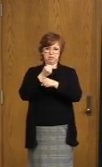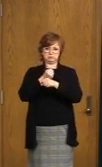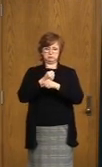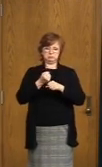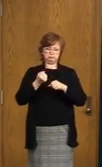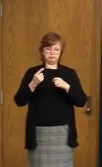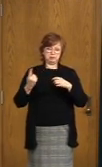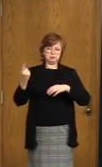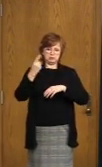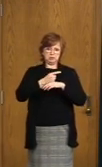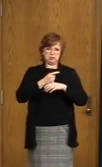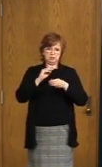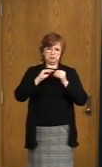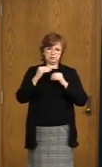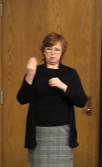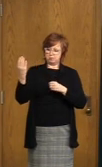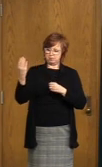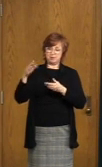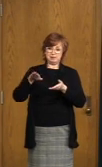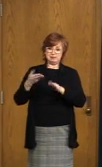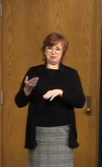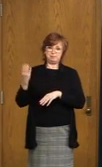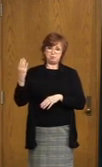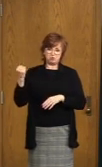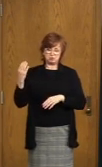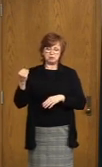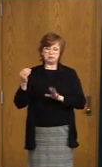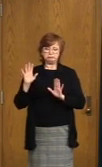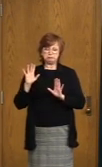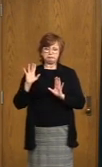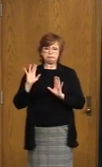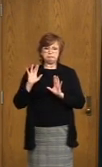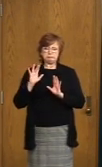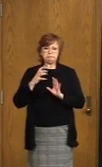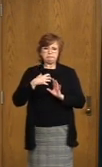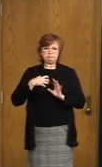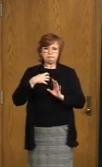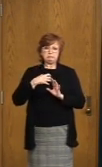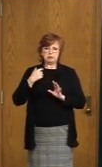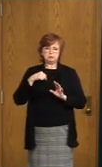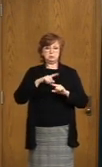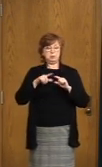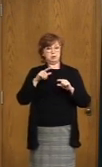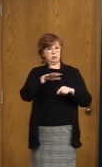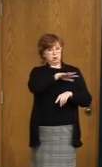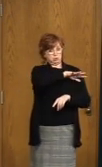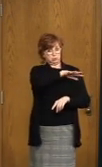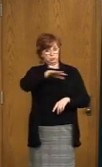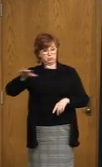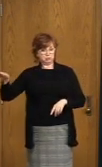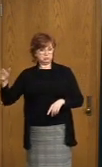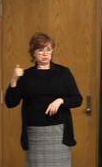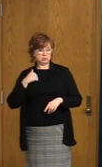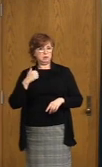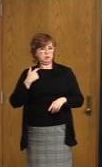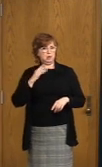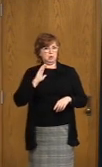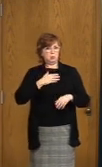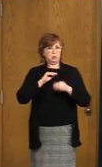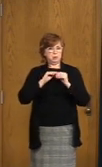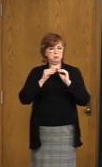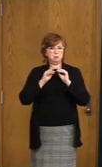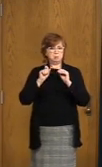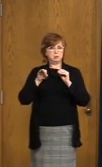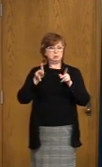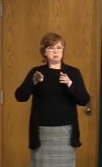day-to-day with respect to the fatalities that we have, we're well below the national rate with respect to fatalities, and I would